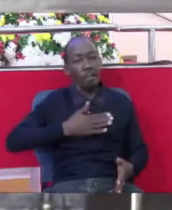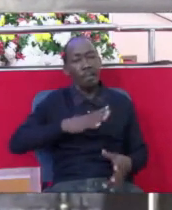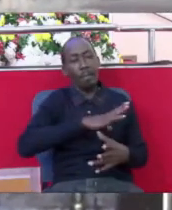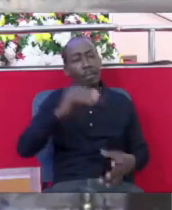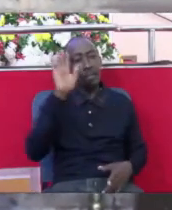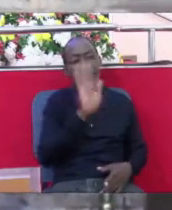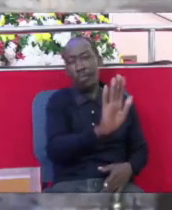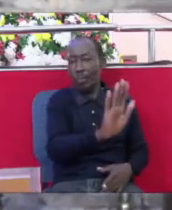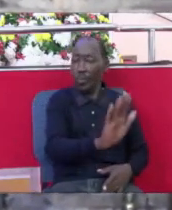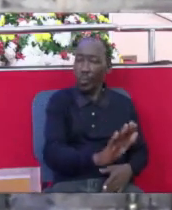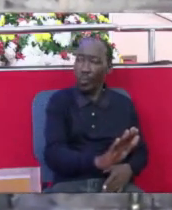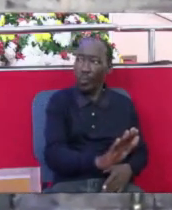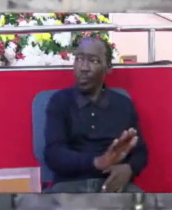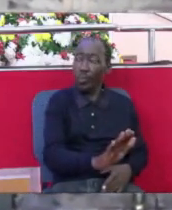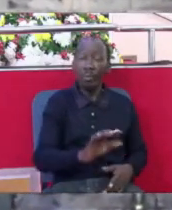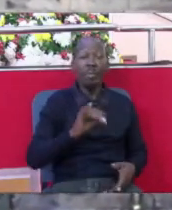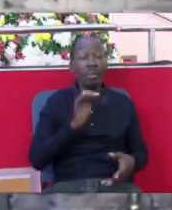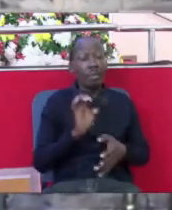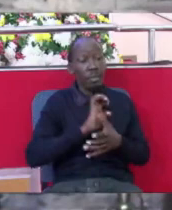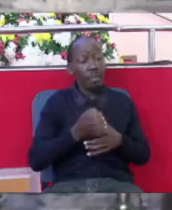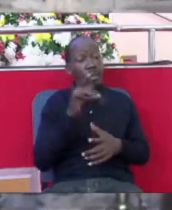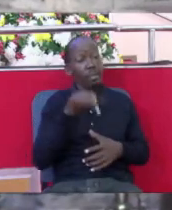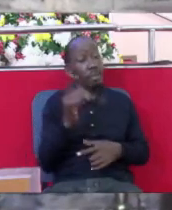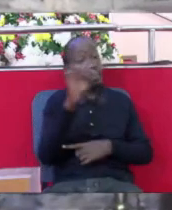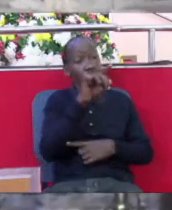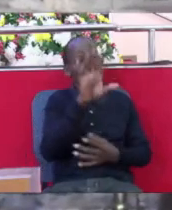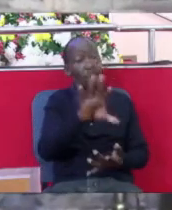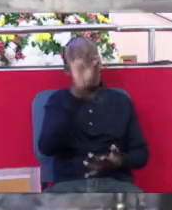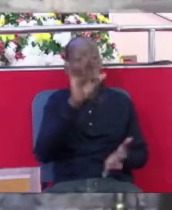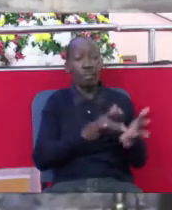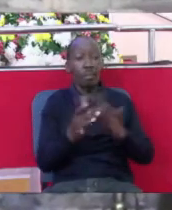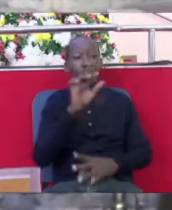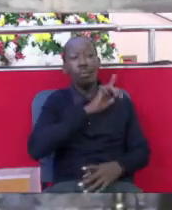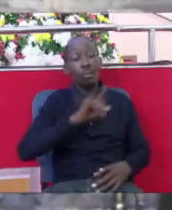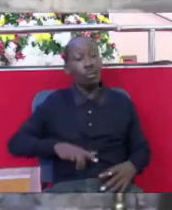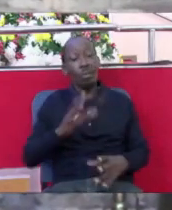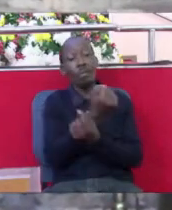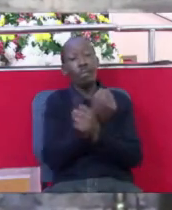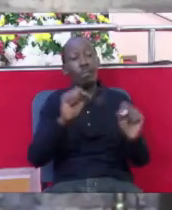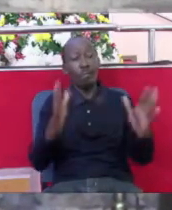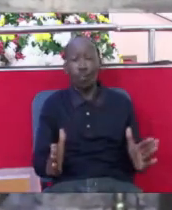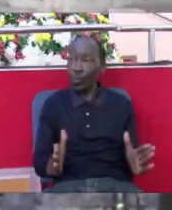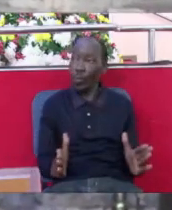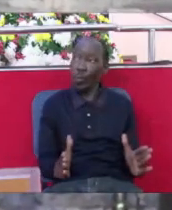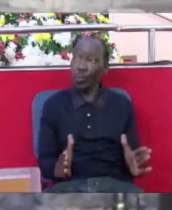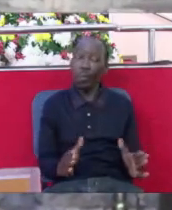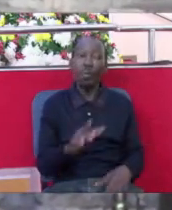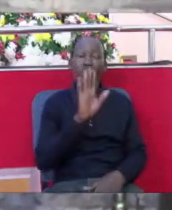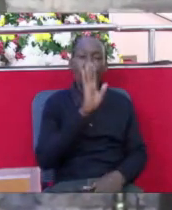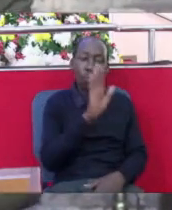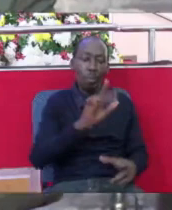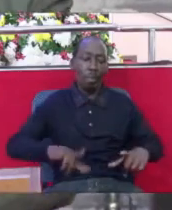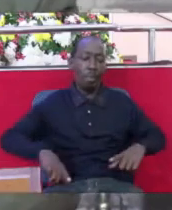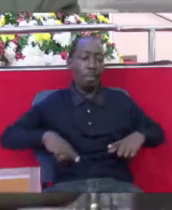Yangu na yako. So even this day, you can choose Jesus to be your Lord and your Savior. And your life